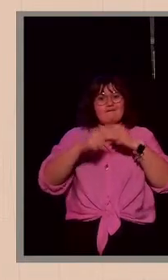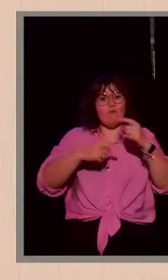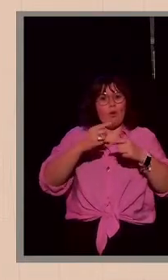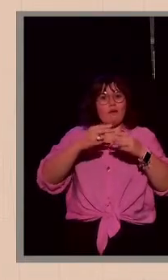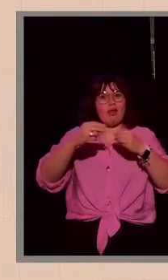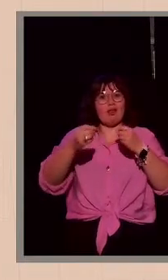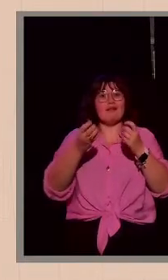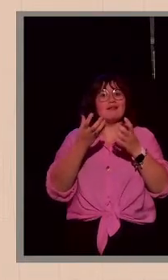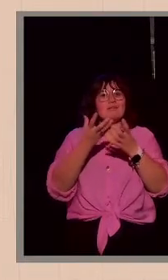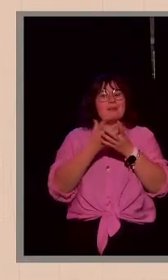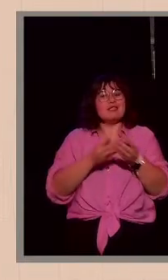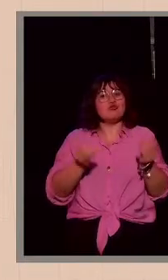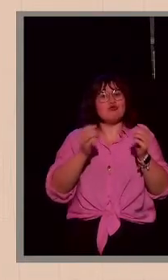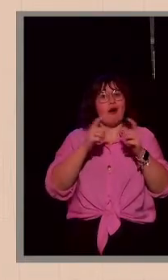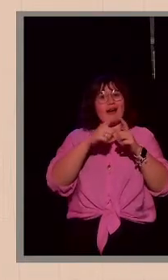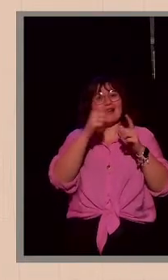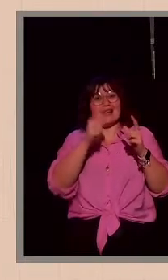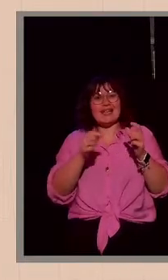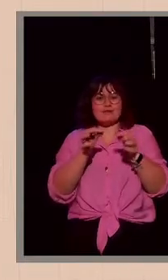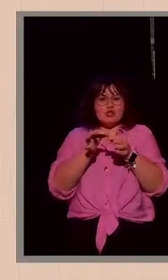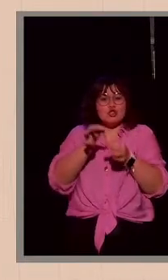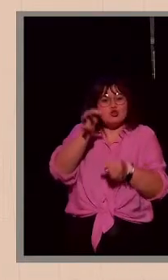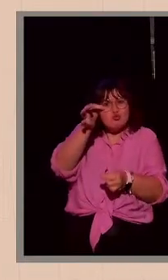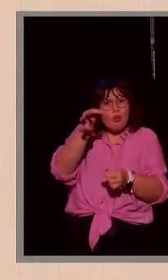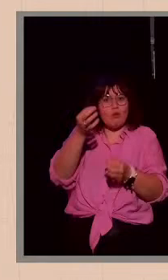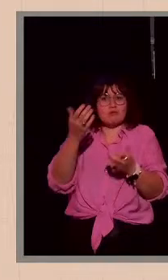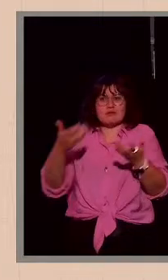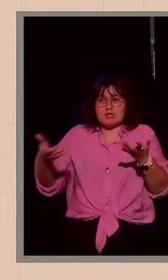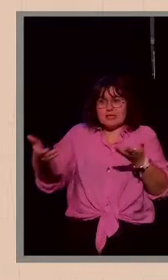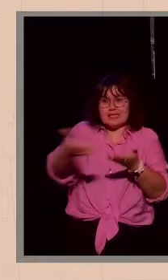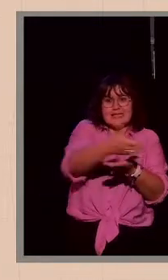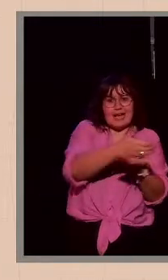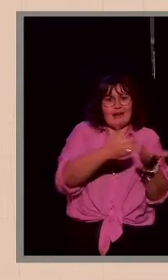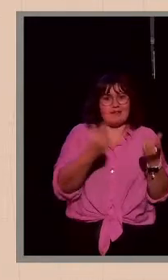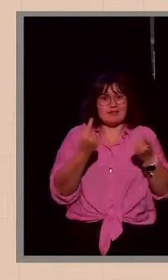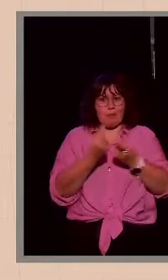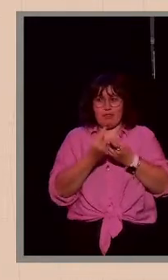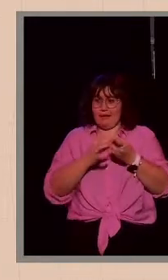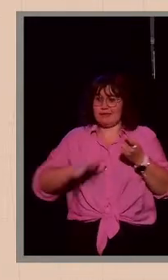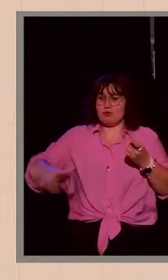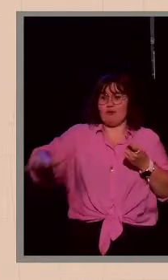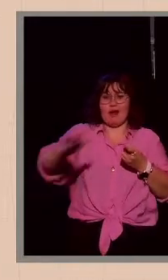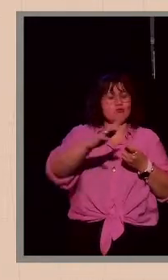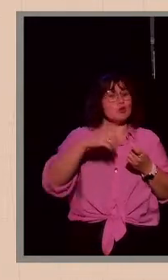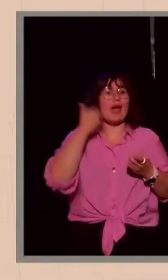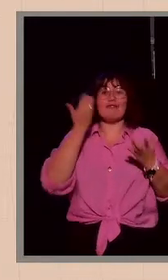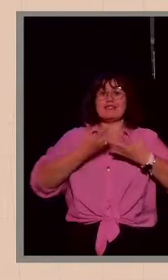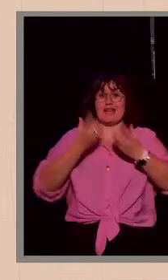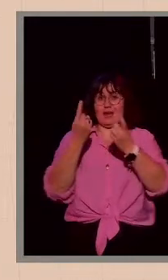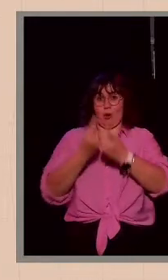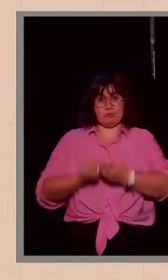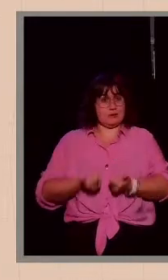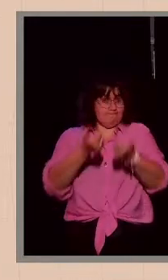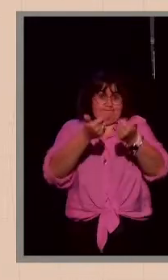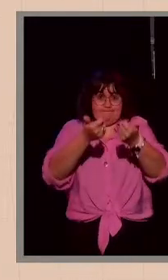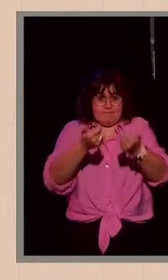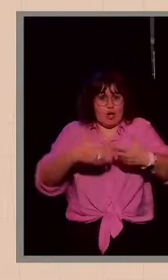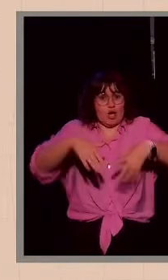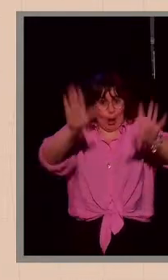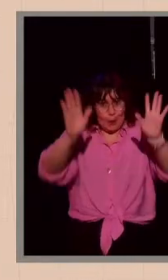dried leaves, straws. Just quickly gather some stuff around you that is just everyday stuff. Okay,